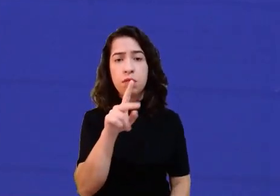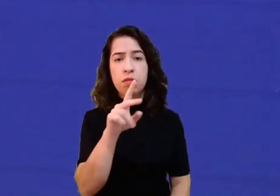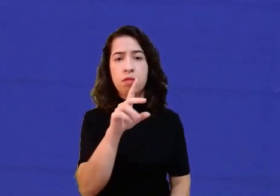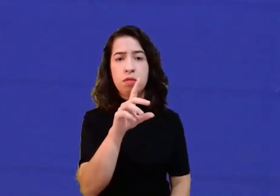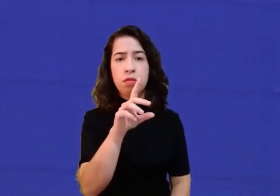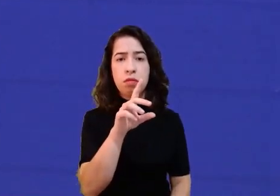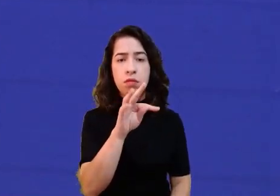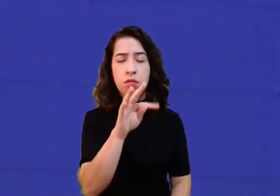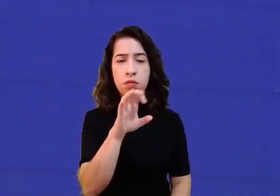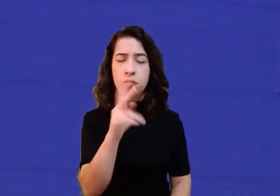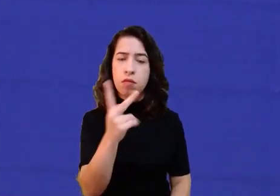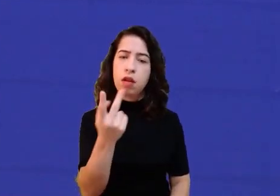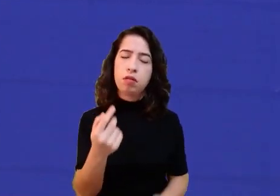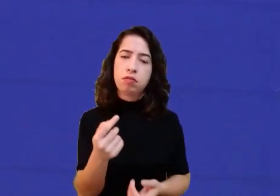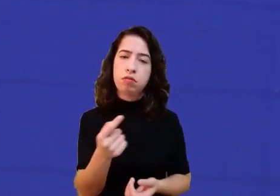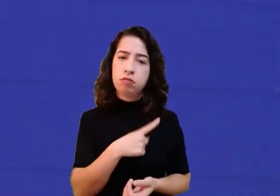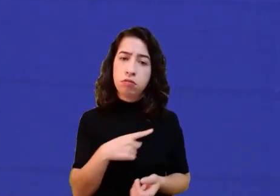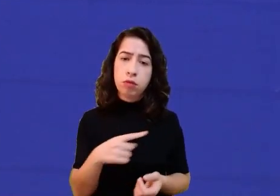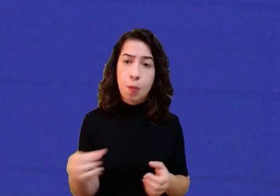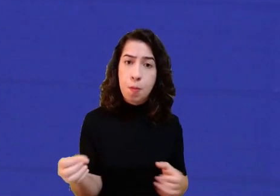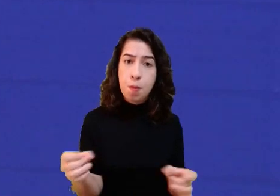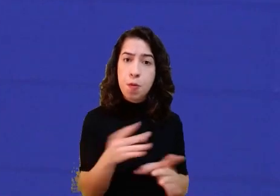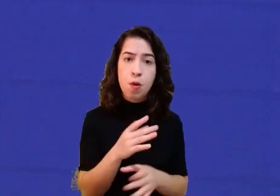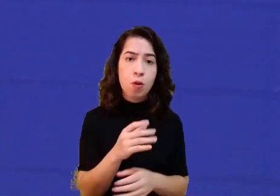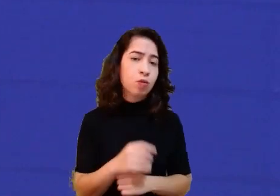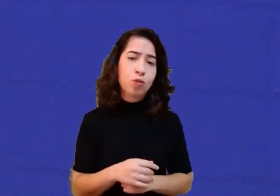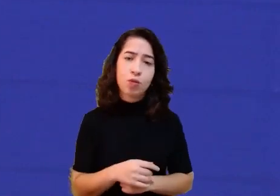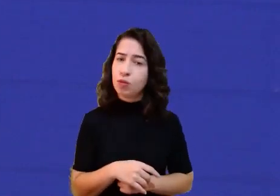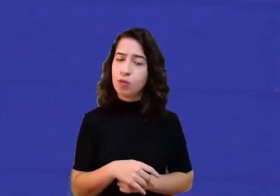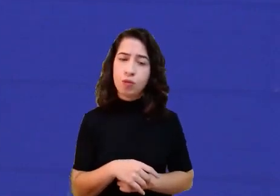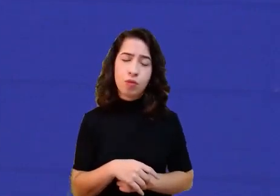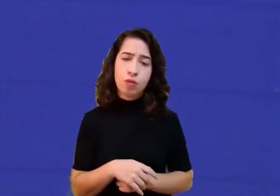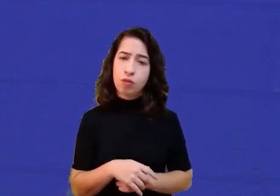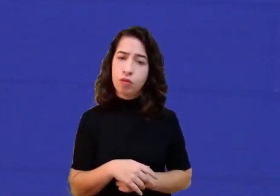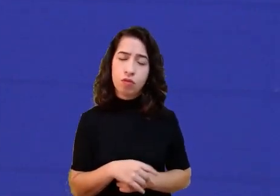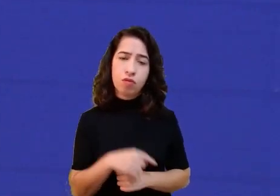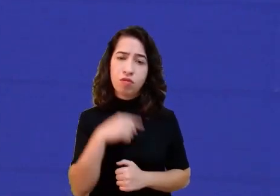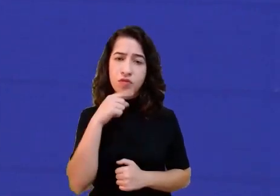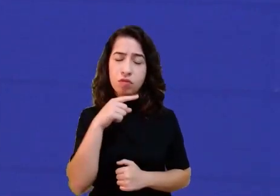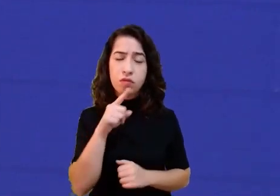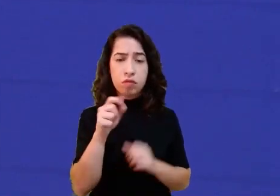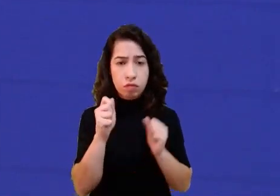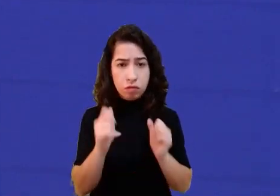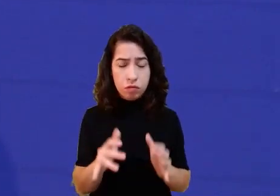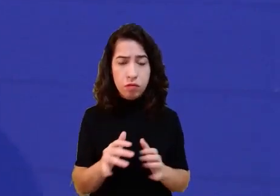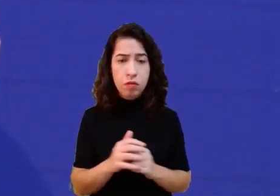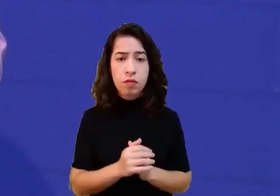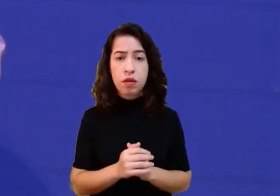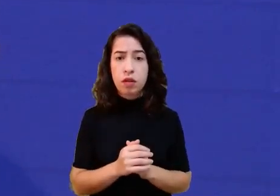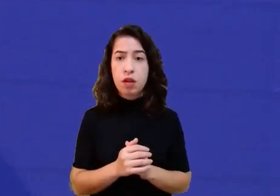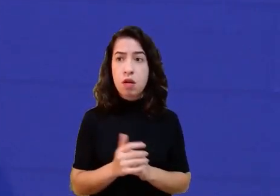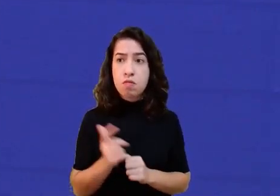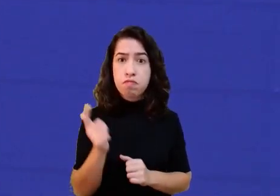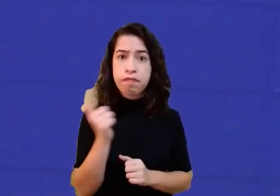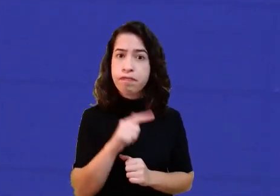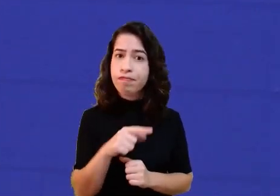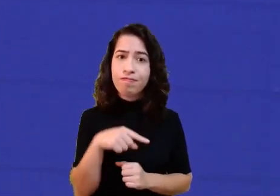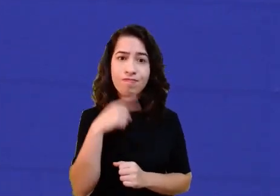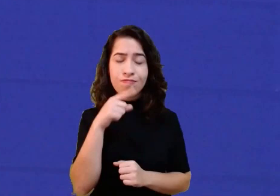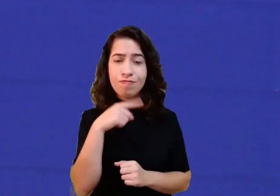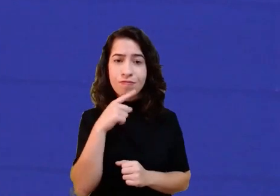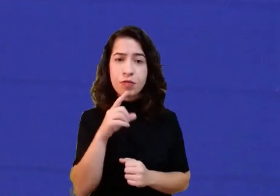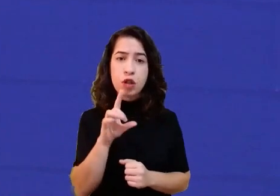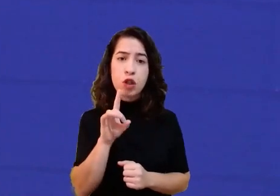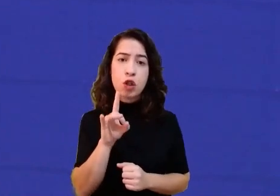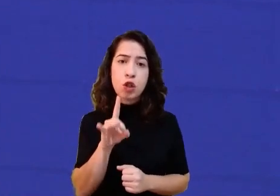and we are not going to get there. And I'm going to just say we are not going to get there being